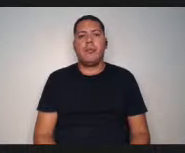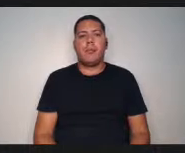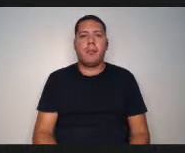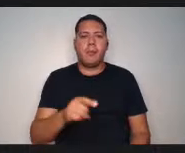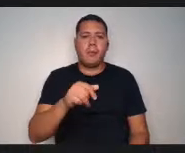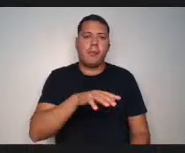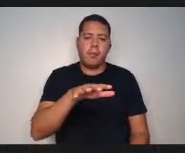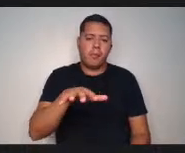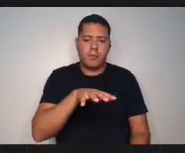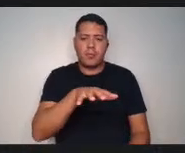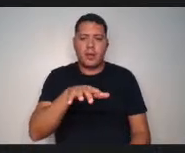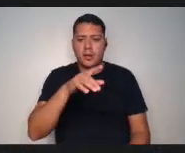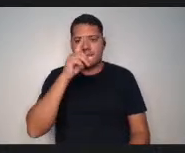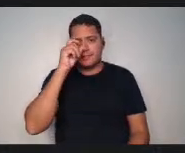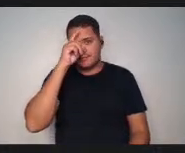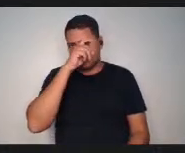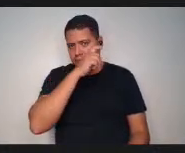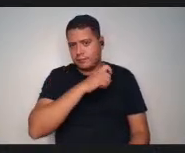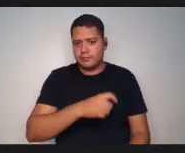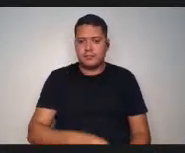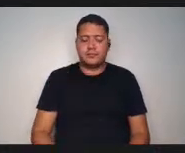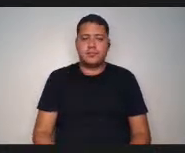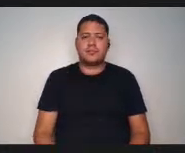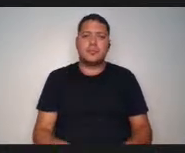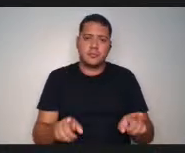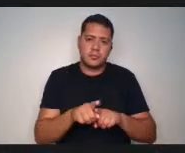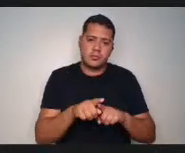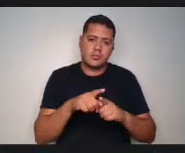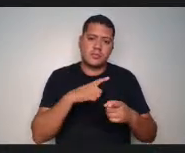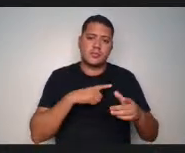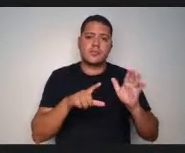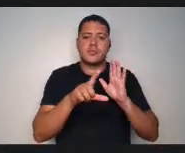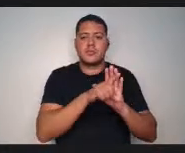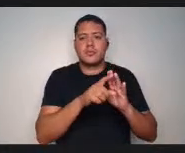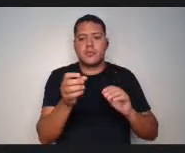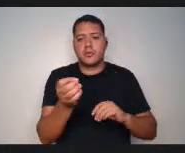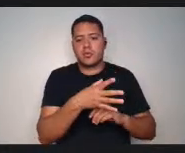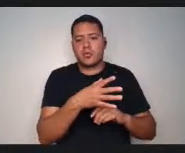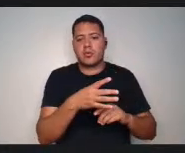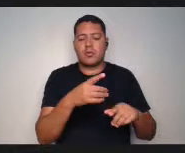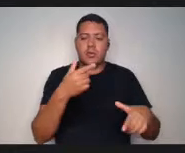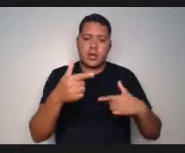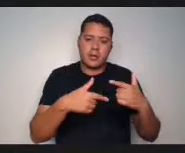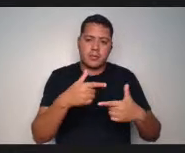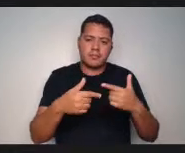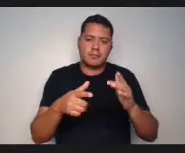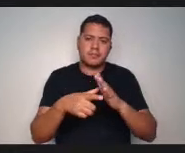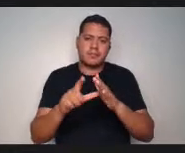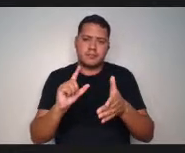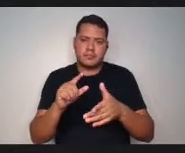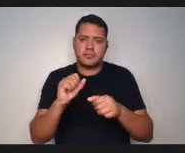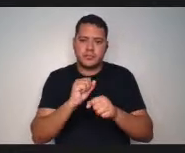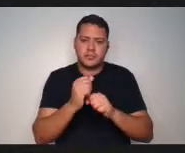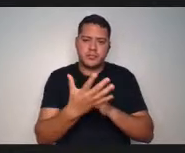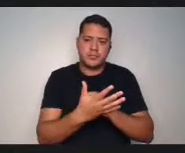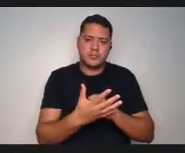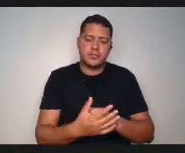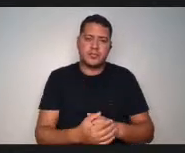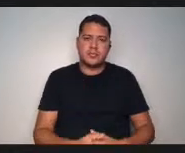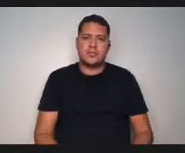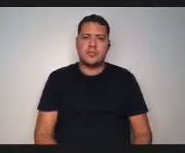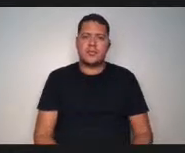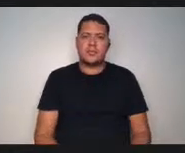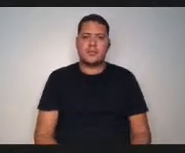labor legislation, even before the pandemic, on violence in healthcare, workplace